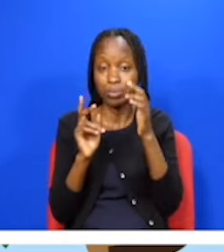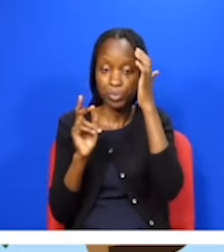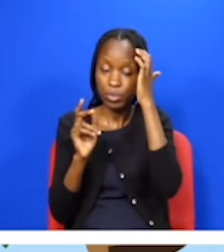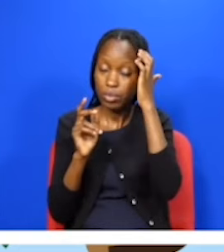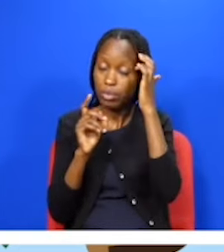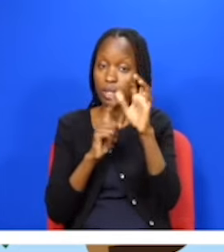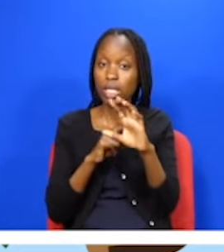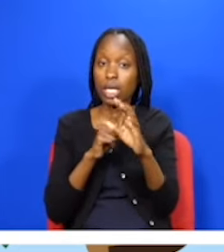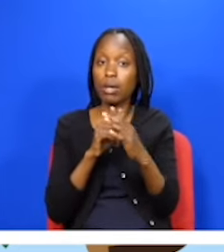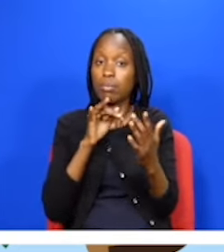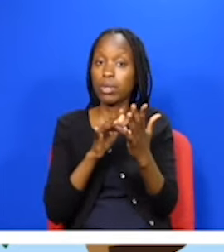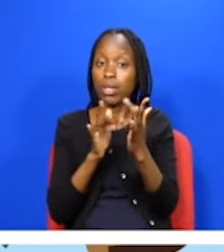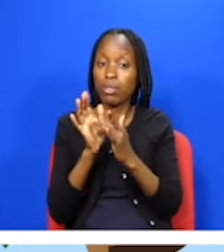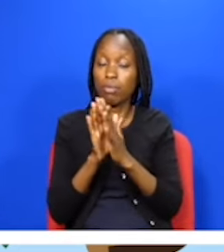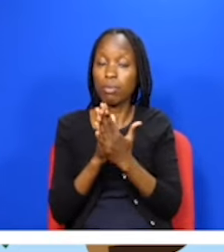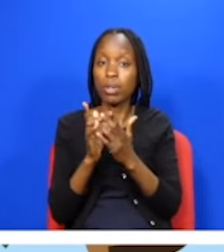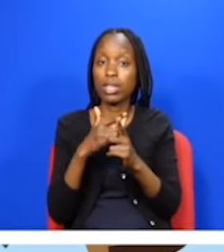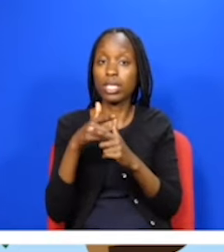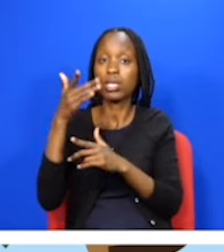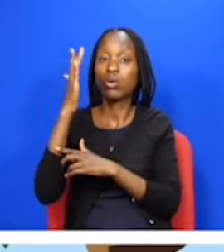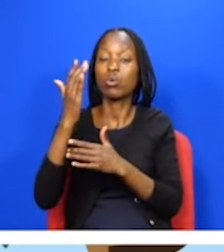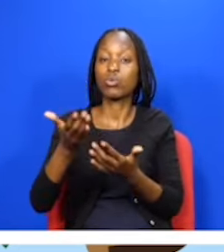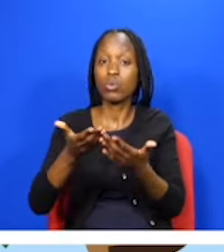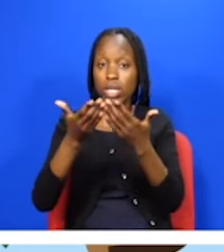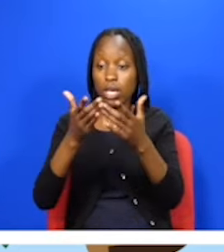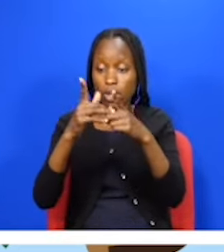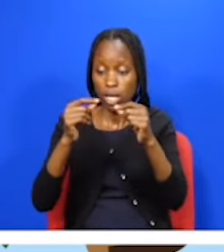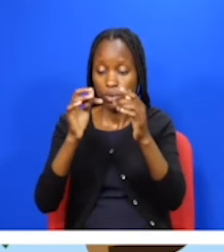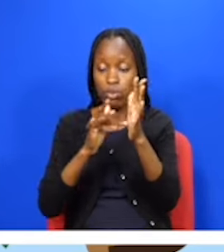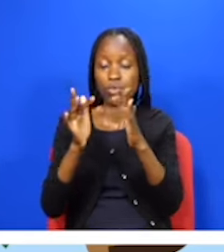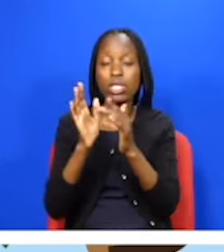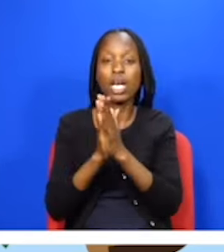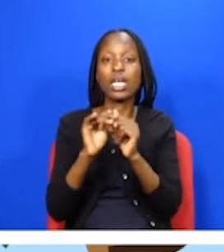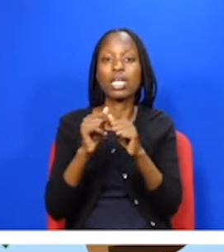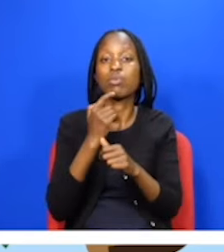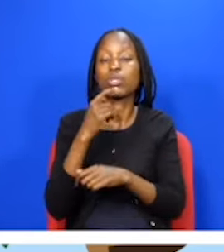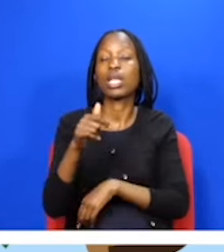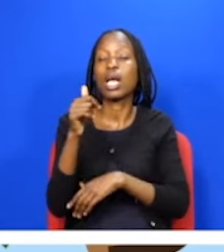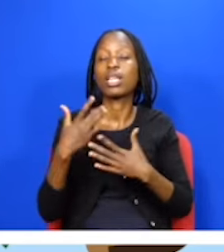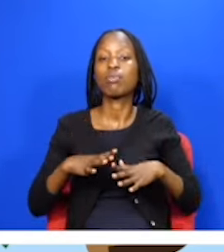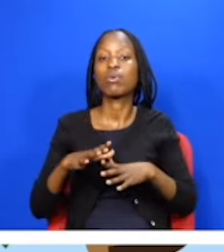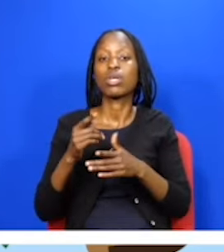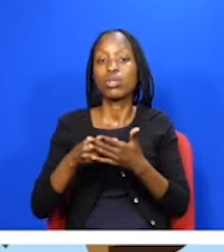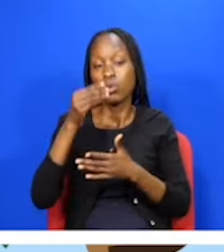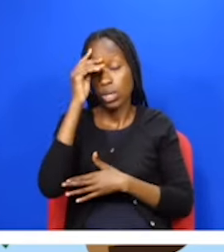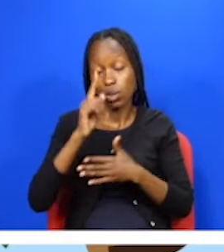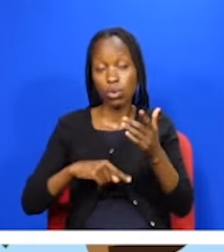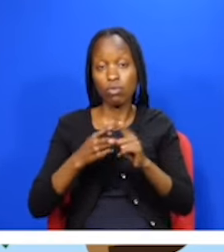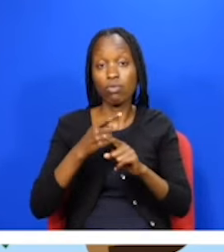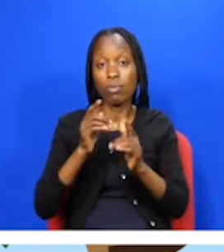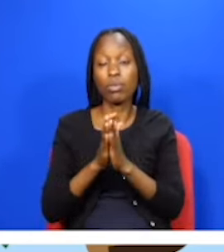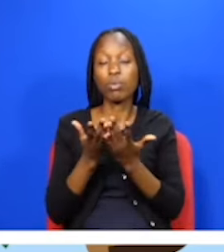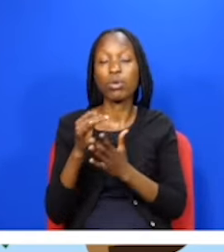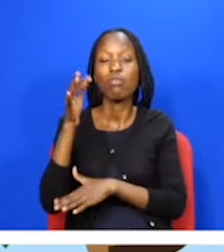the Bible, you get the message of Jesus. And you are able to tell others what you learned from the book of